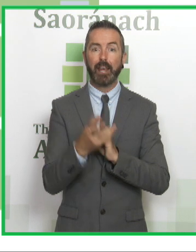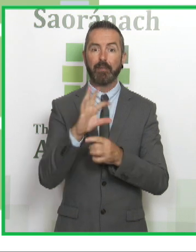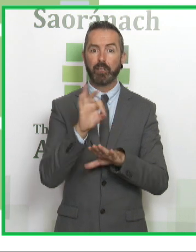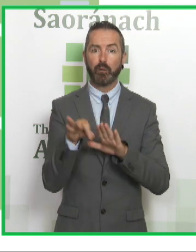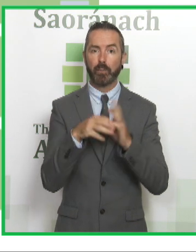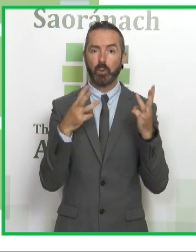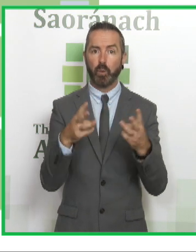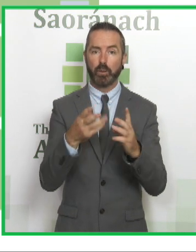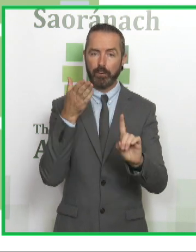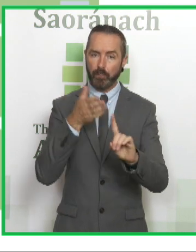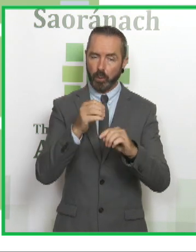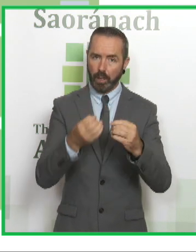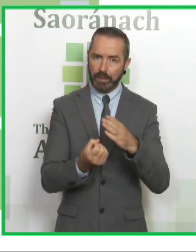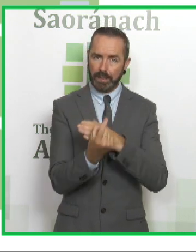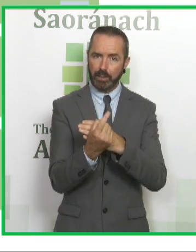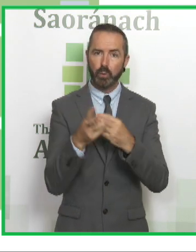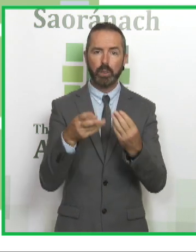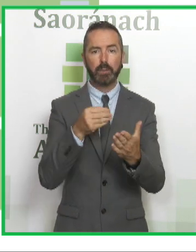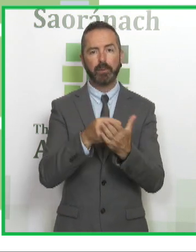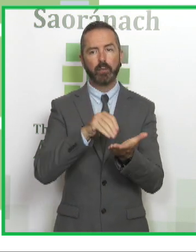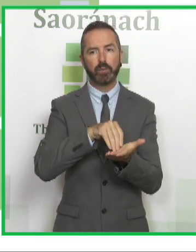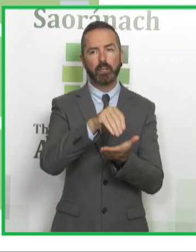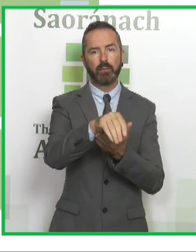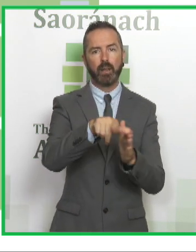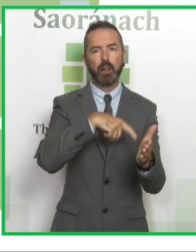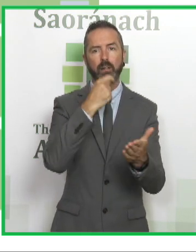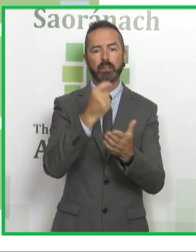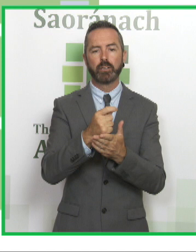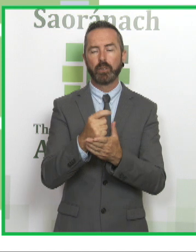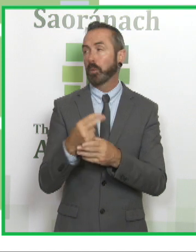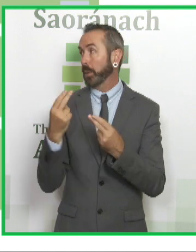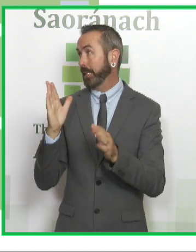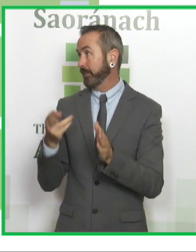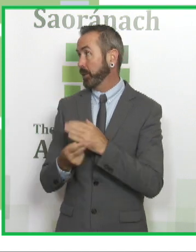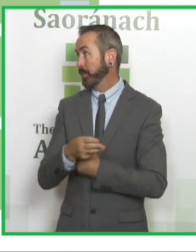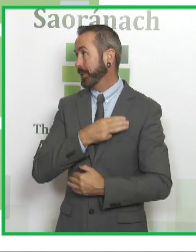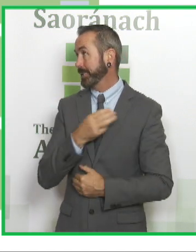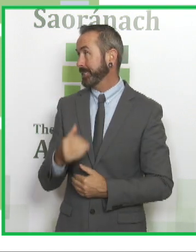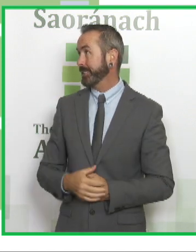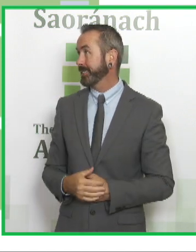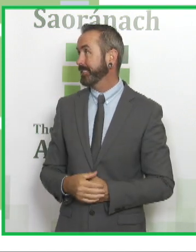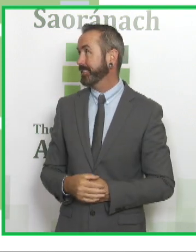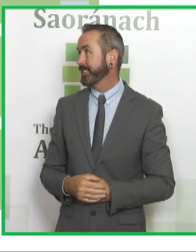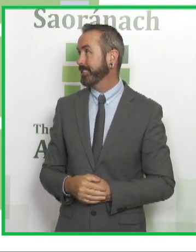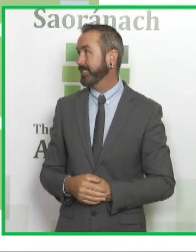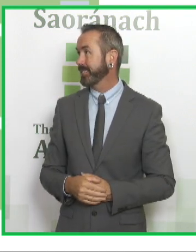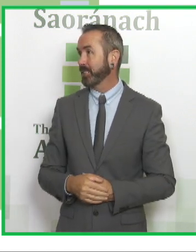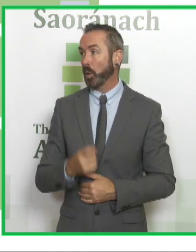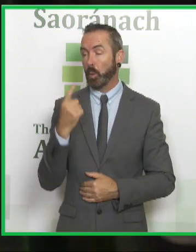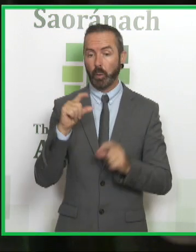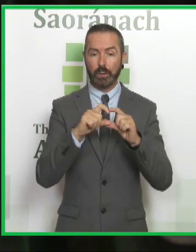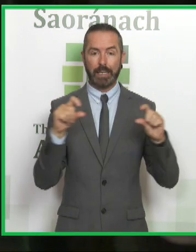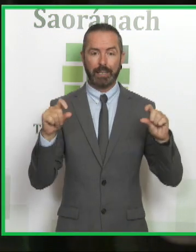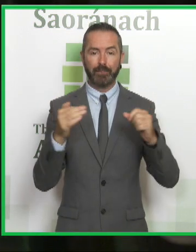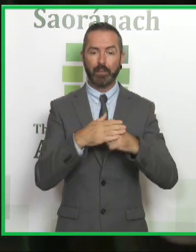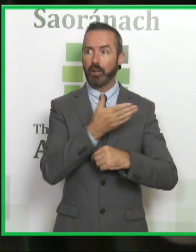the issue, it will have to be funded long-term. I have to ask you to finish up, Siobhan. Just, I will finish with one sentence